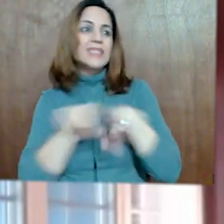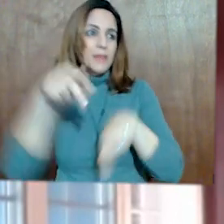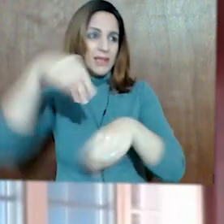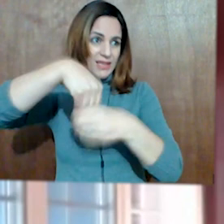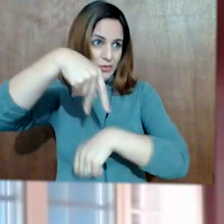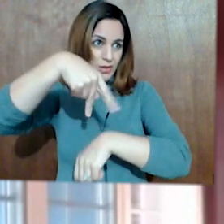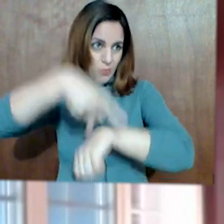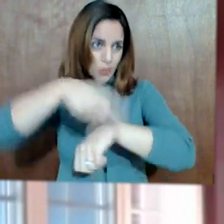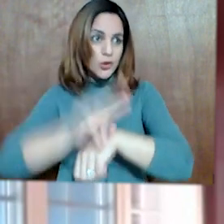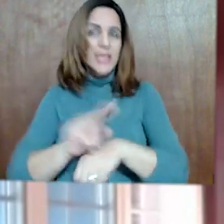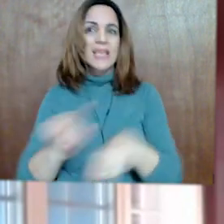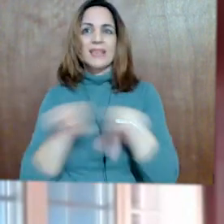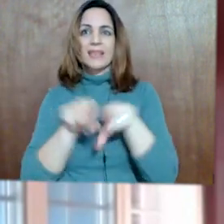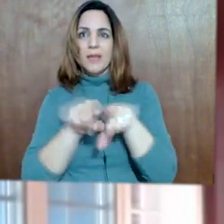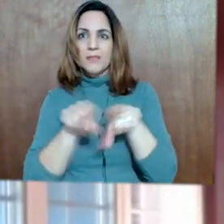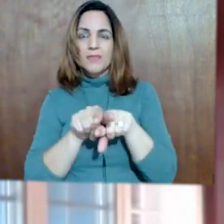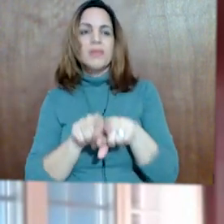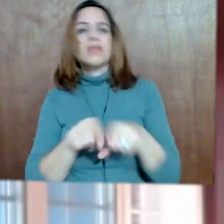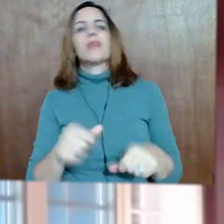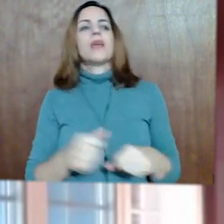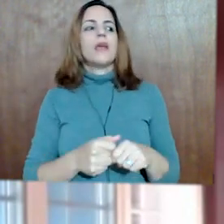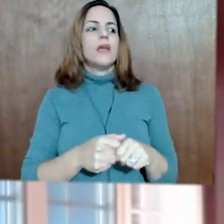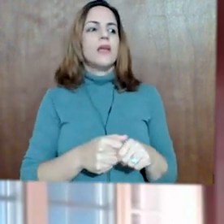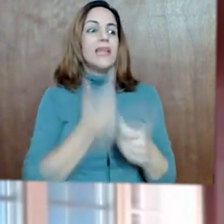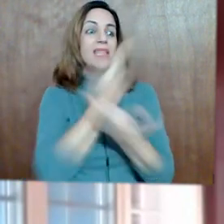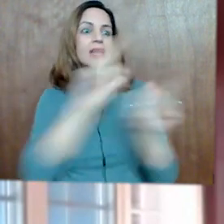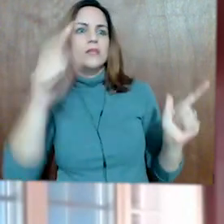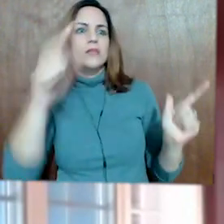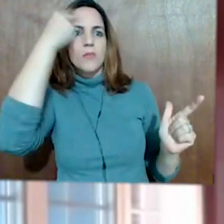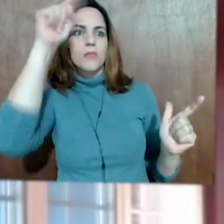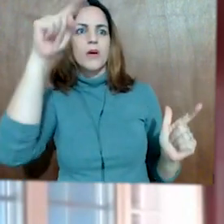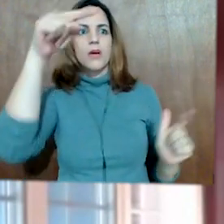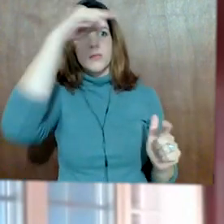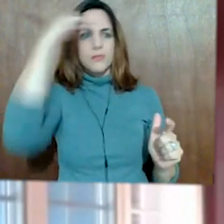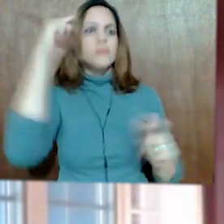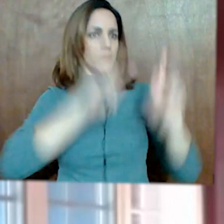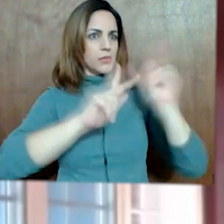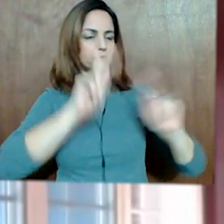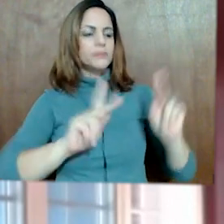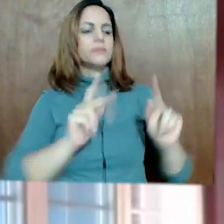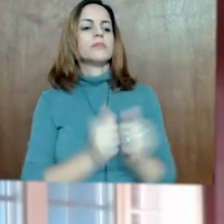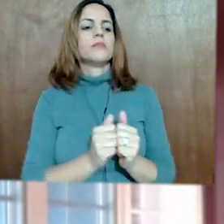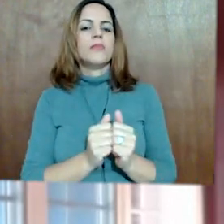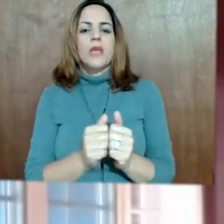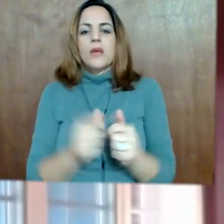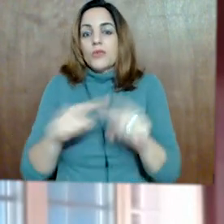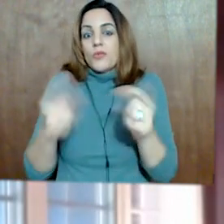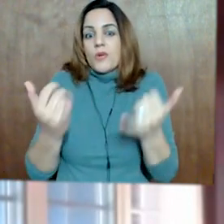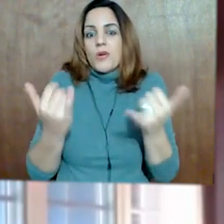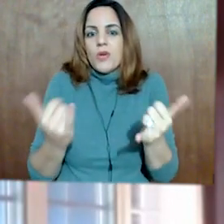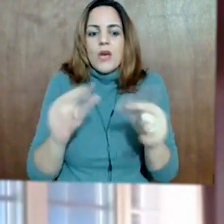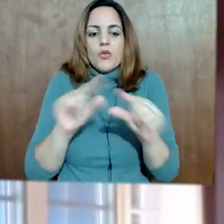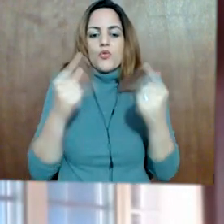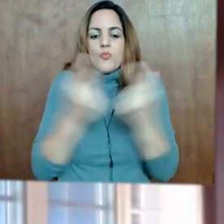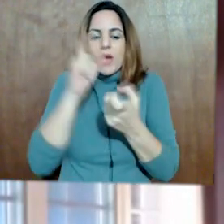started happening in the late 1960s and early 70s was that specific organizations and groups began to see the need